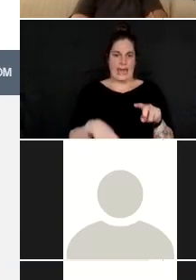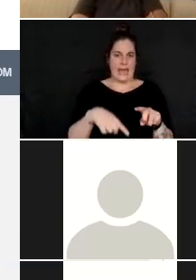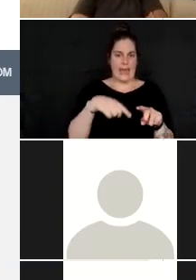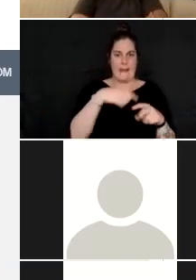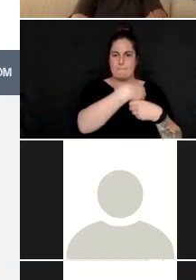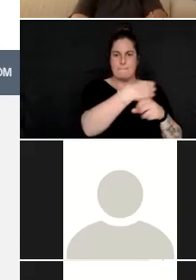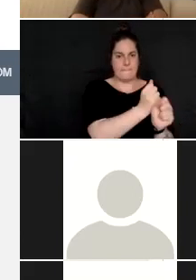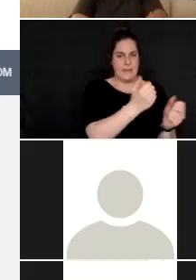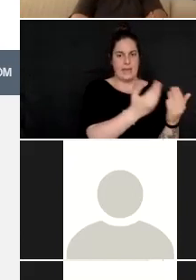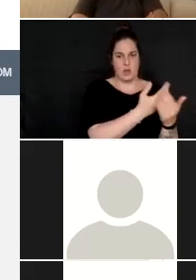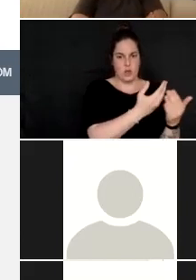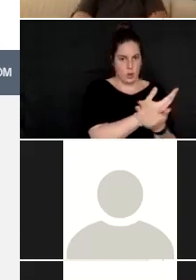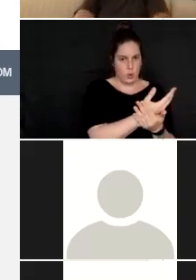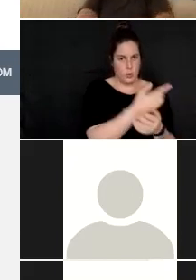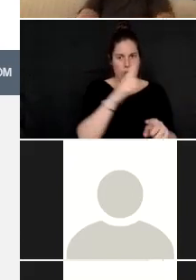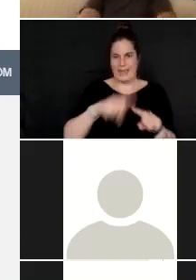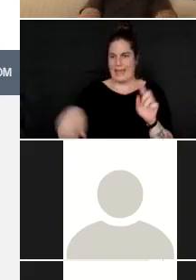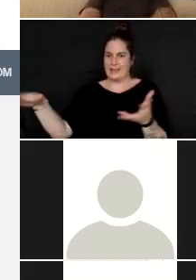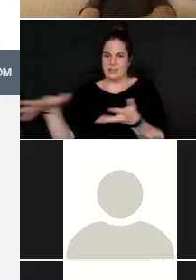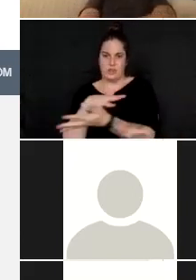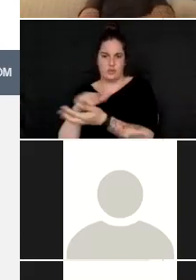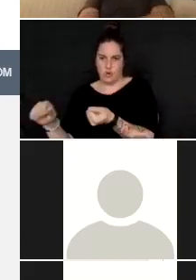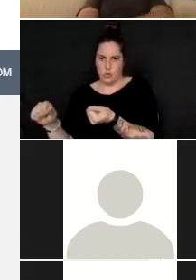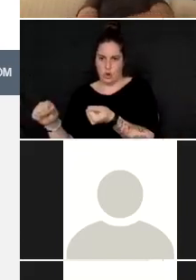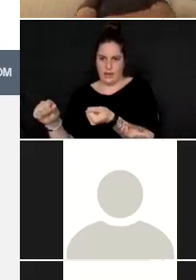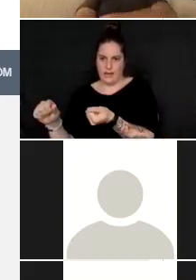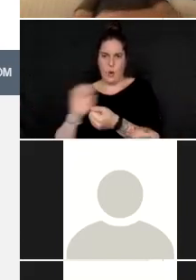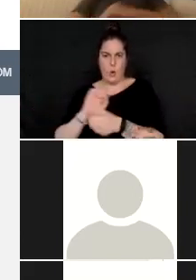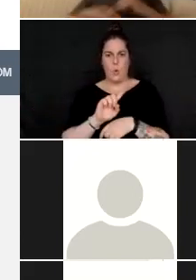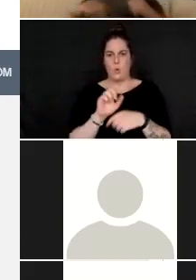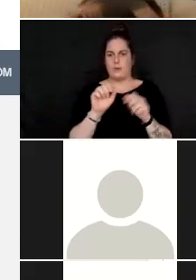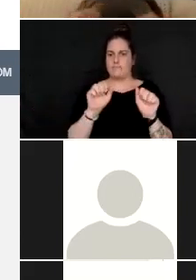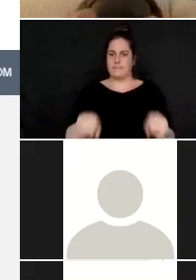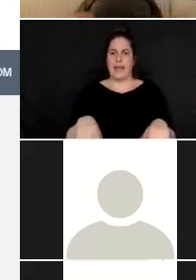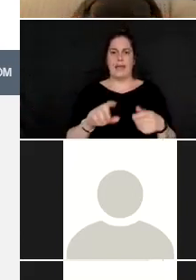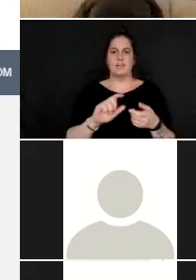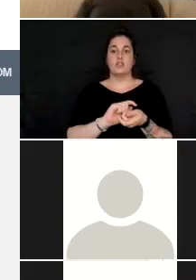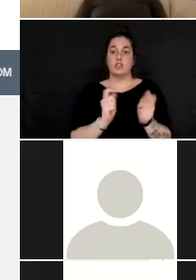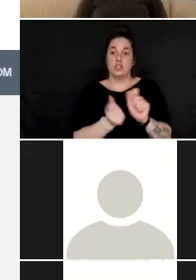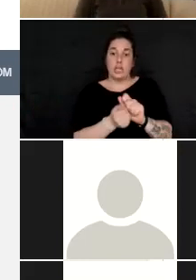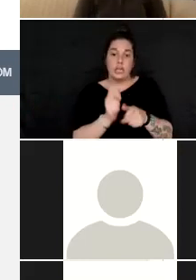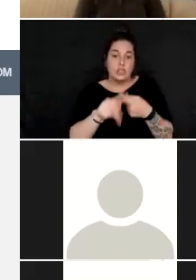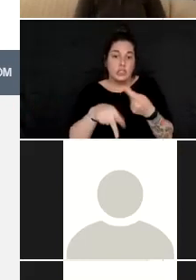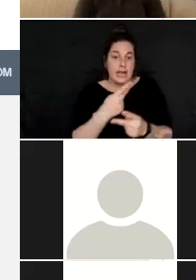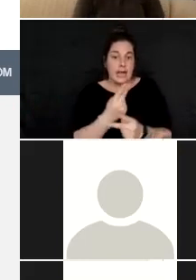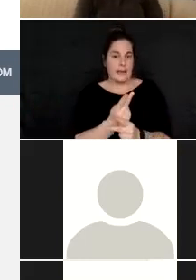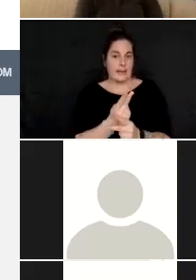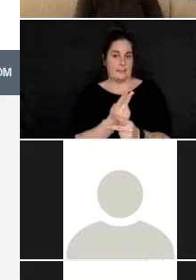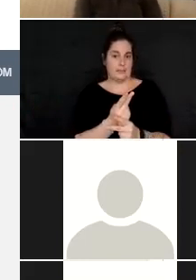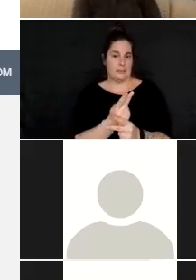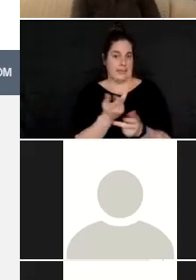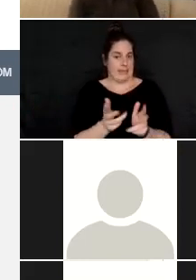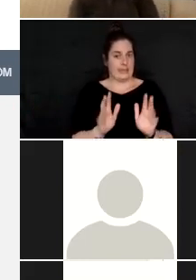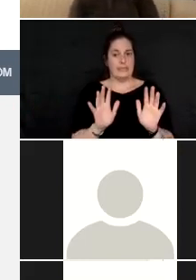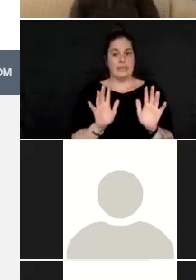destroyed. It can only change forms. And that's why I was kind of trying to be a little bit careful in saying that, you know,